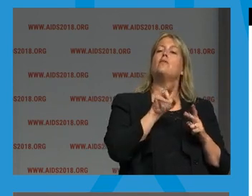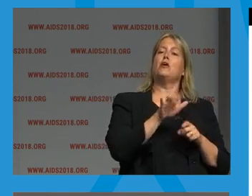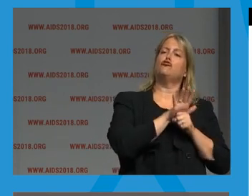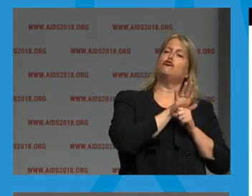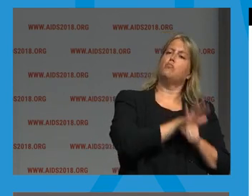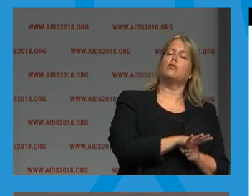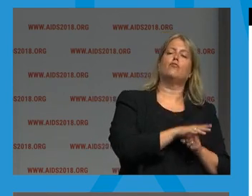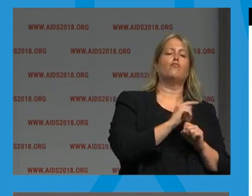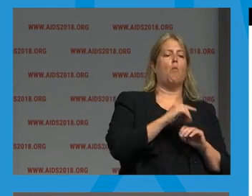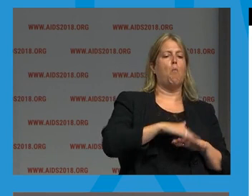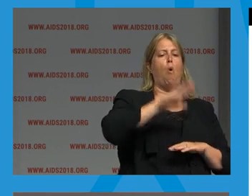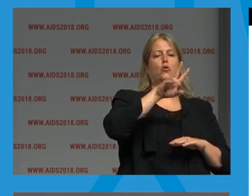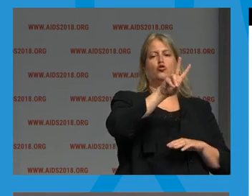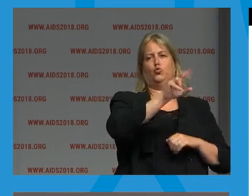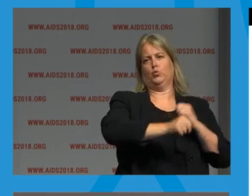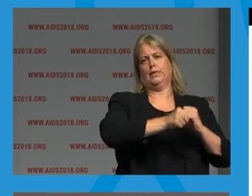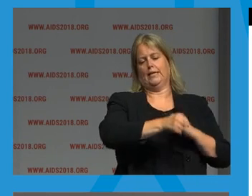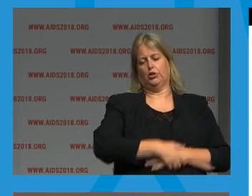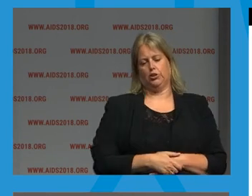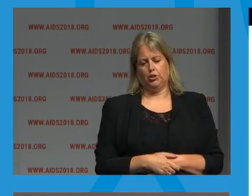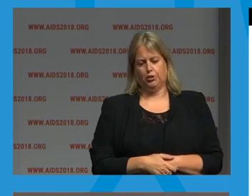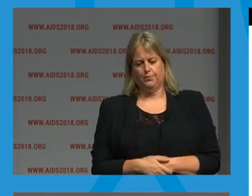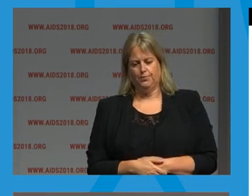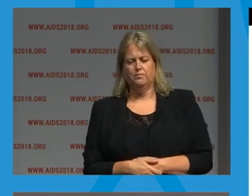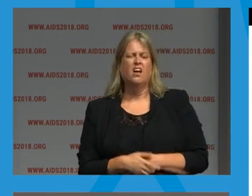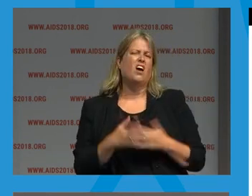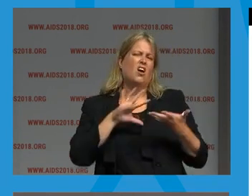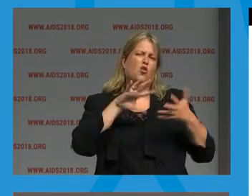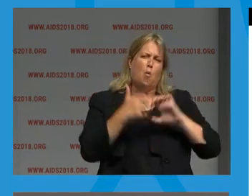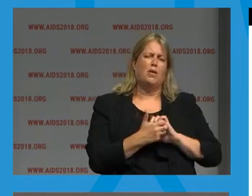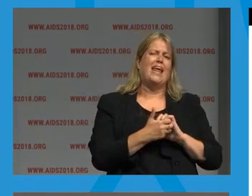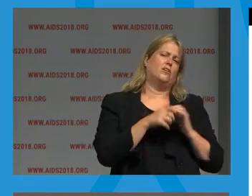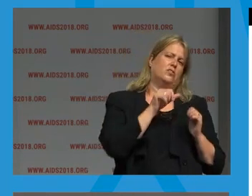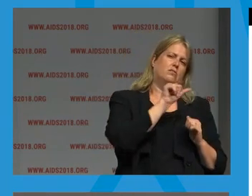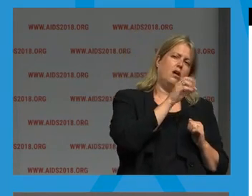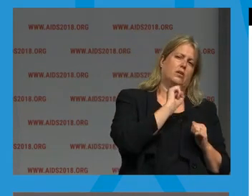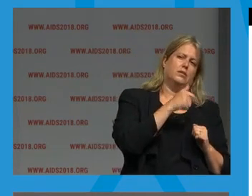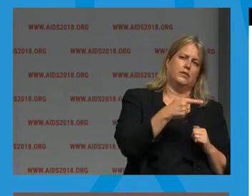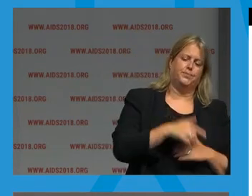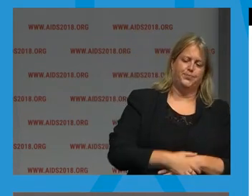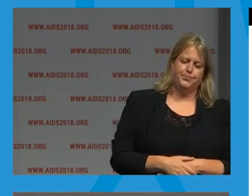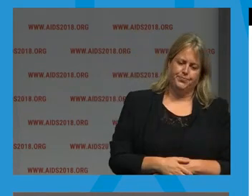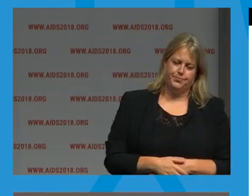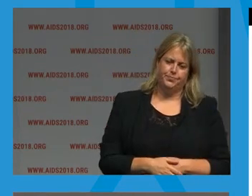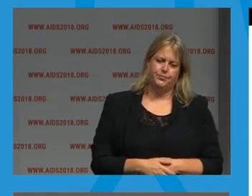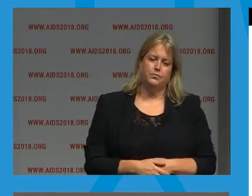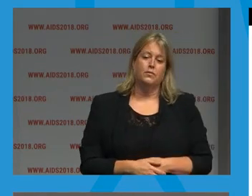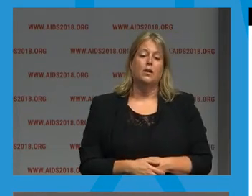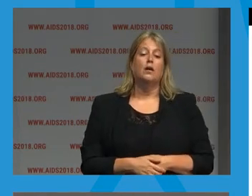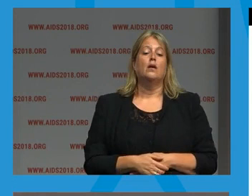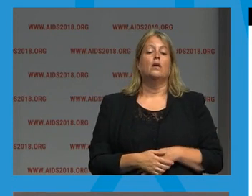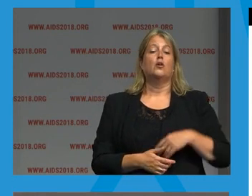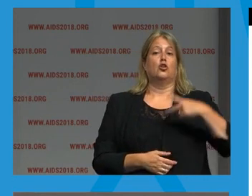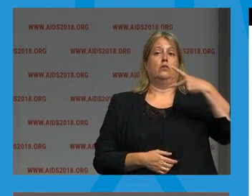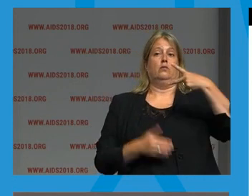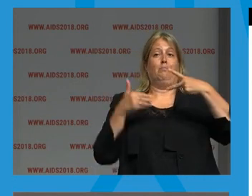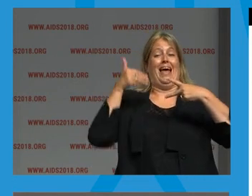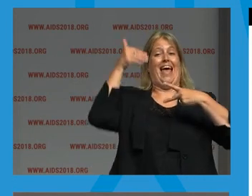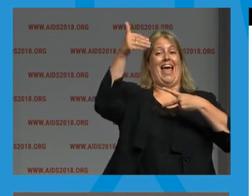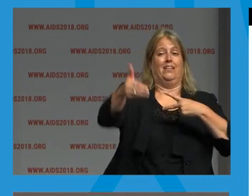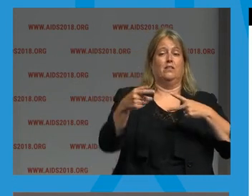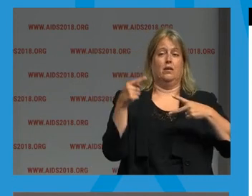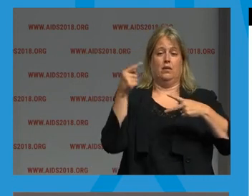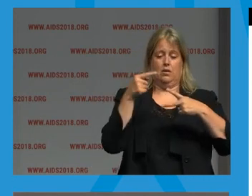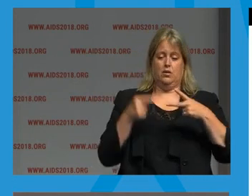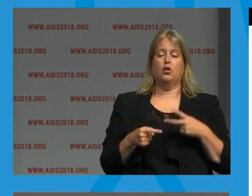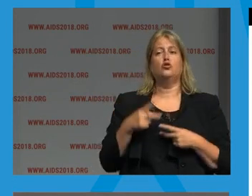for 2 or more years on combination antiretroviral therapy. There were 2 endpoints,